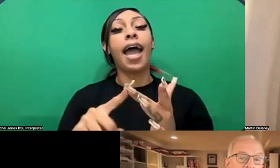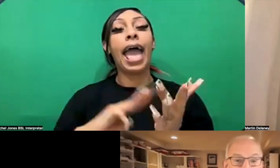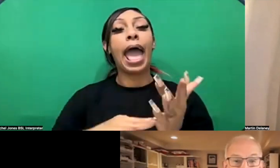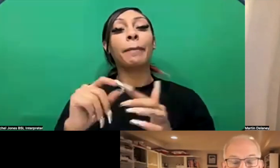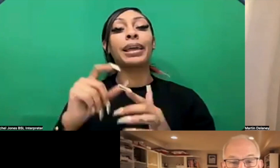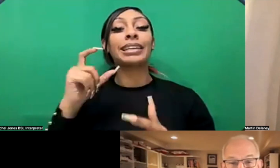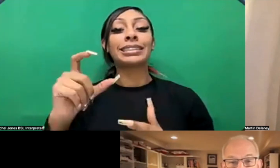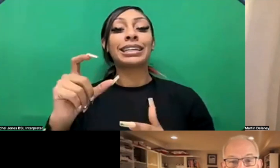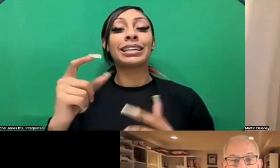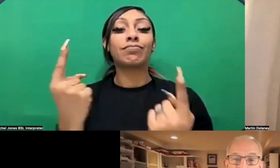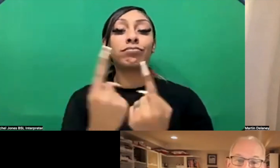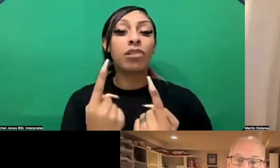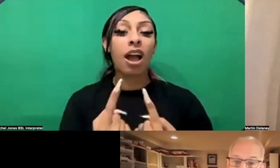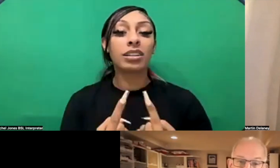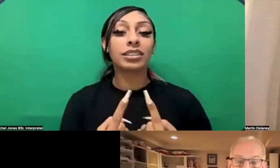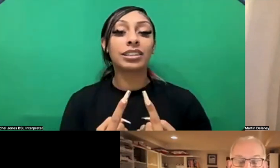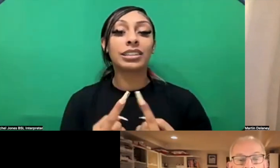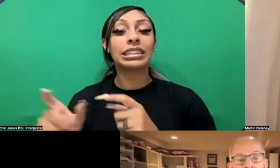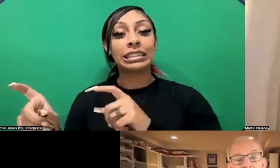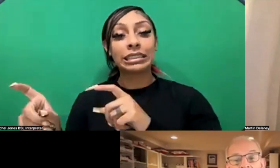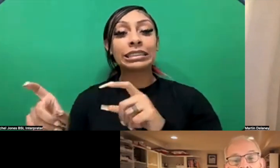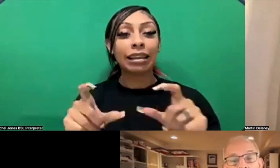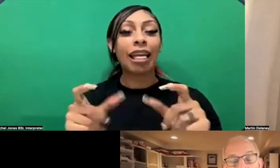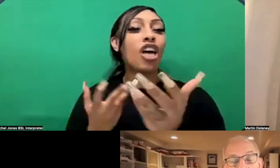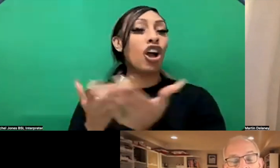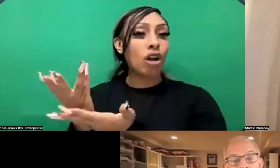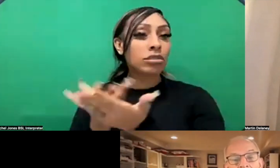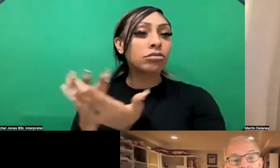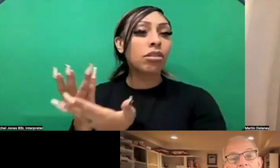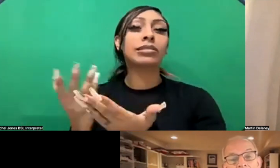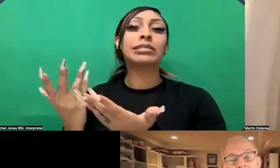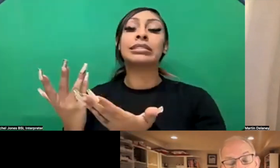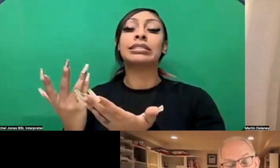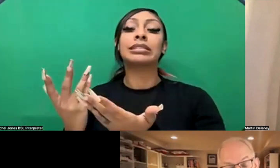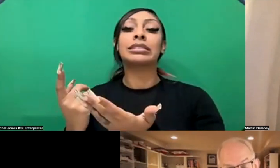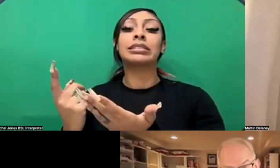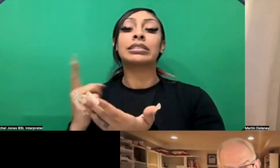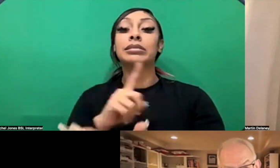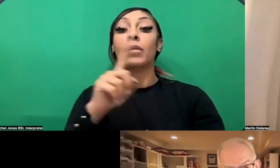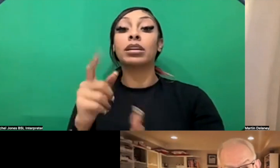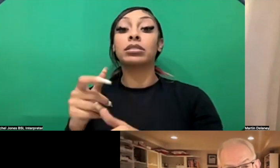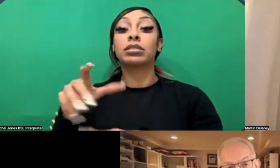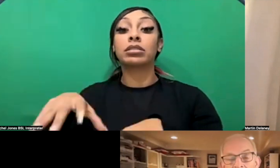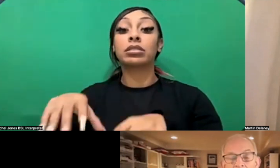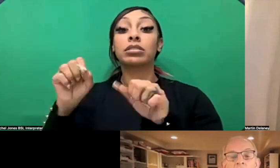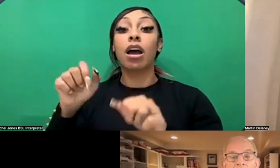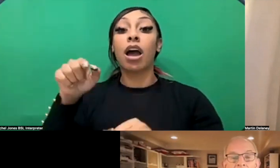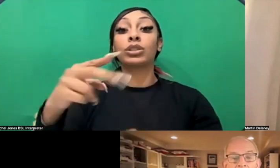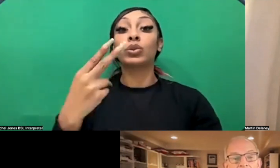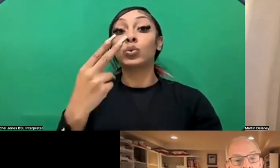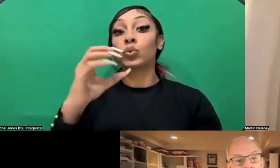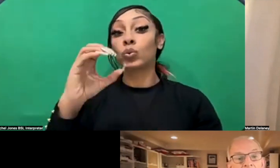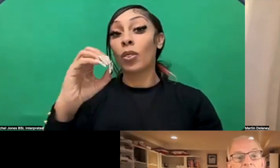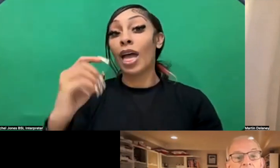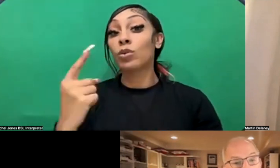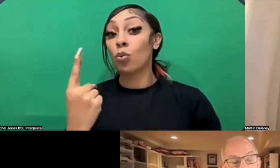that was not really anything. I was still doing consulting and all that. But starting in 2001, I